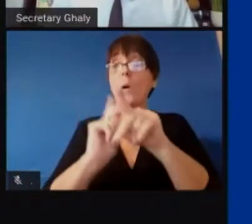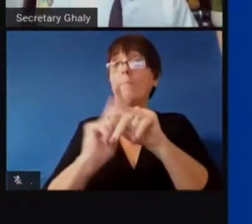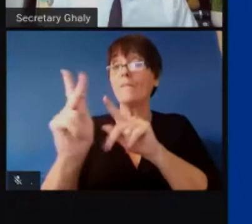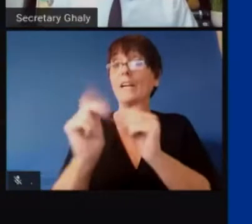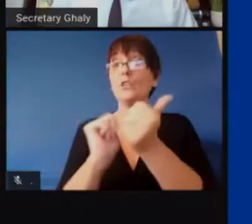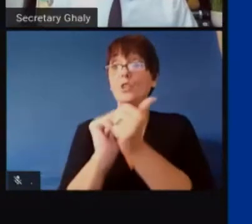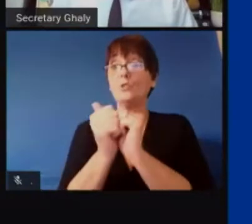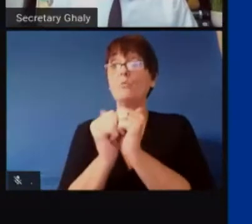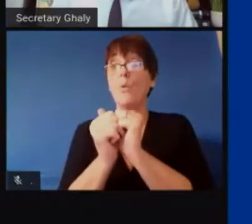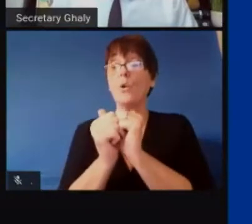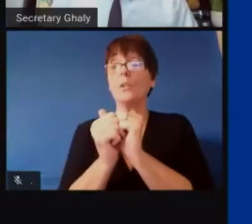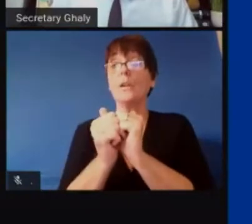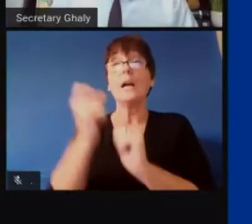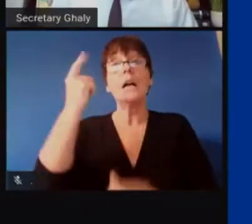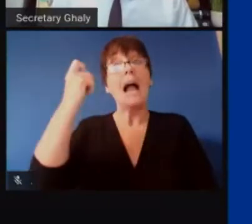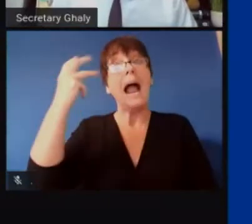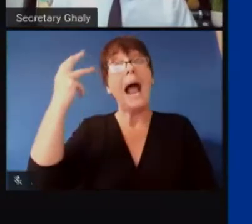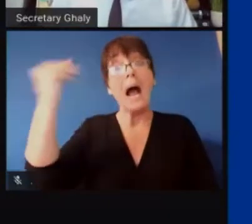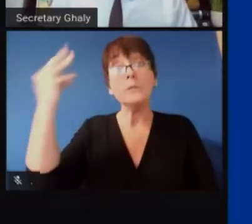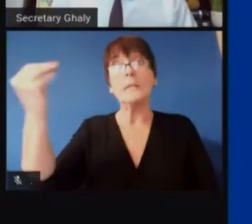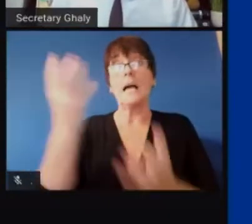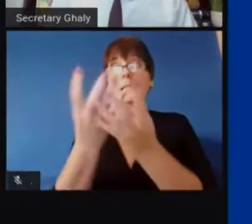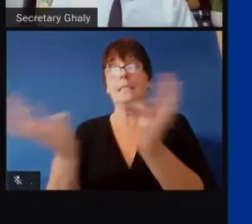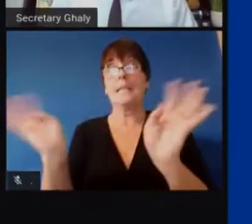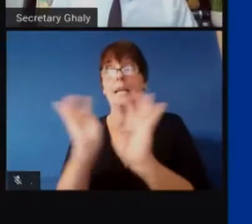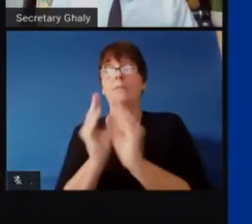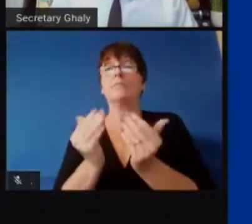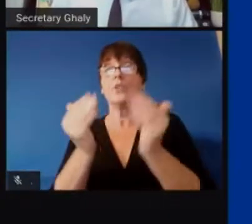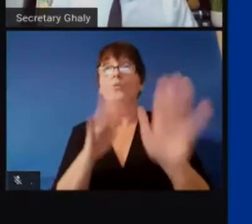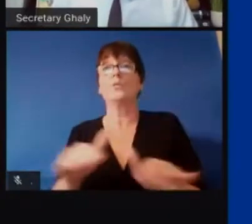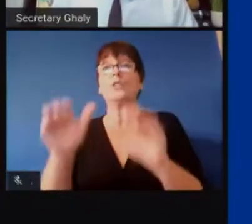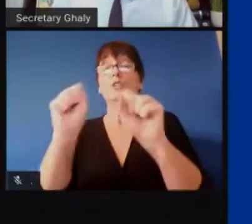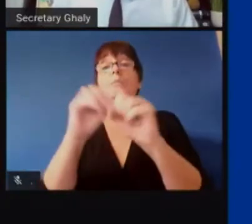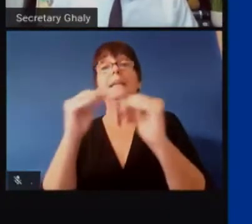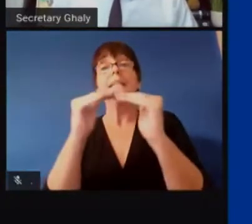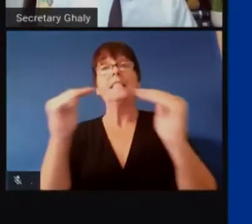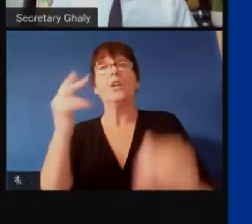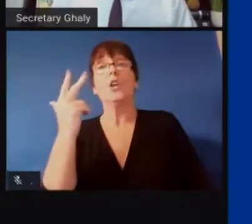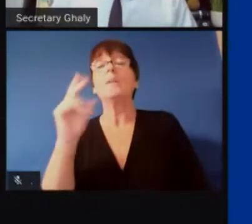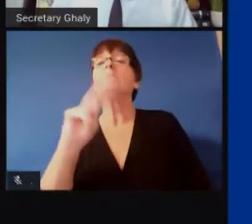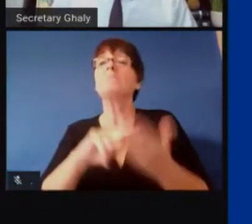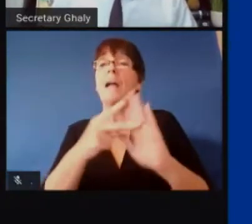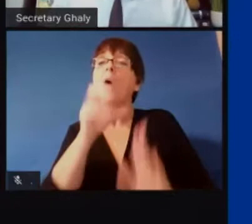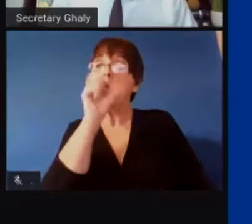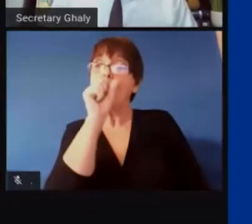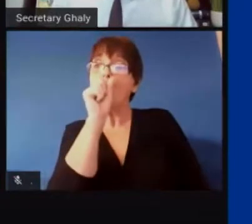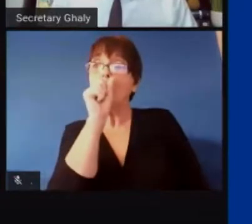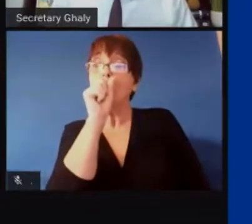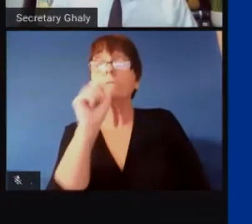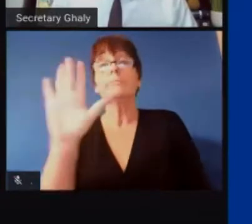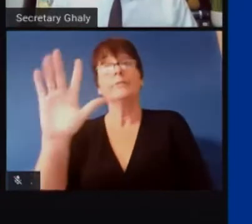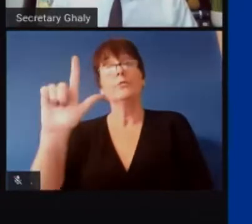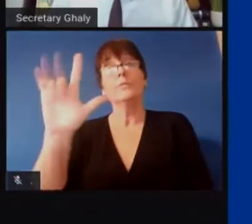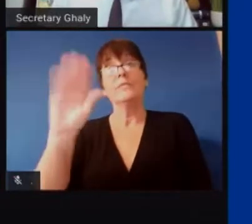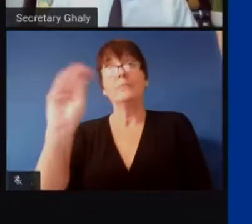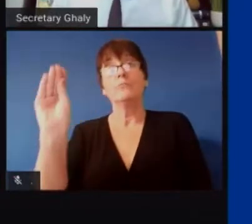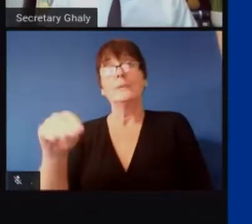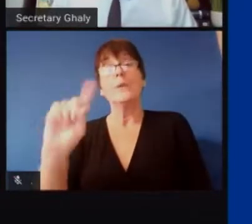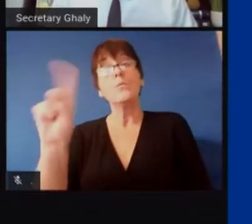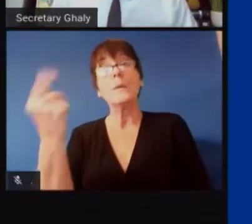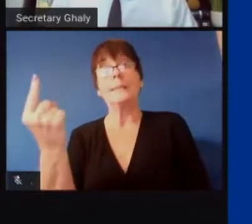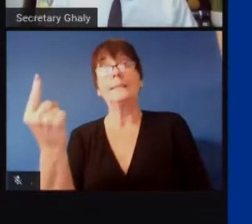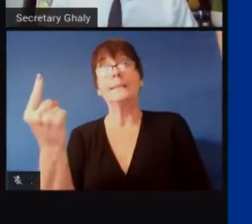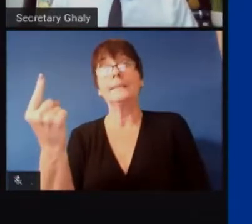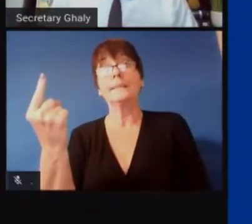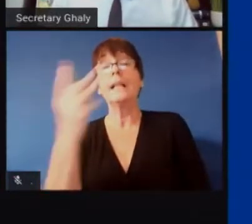sporting events at outdoor stadiums to resume in Tier 3, so orange tier, at 25% operations,